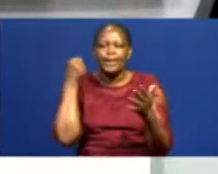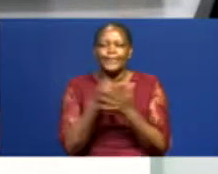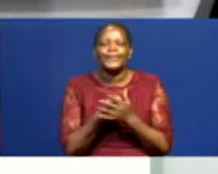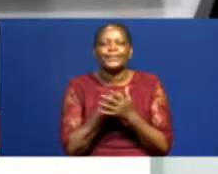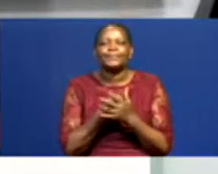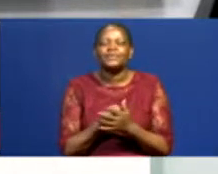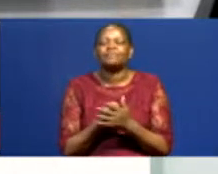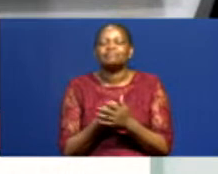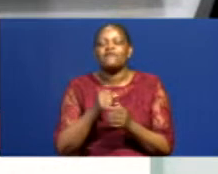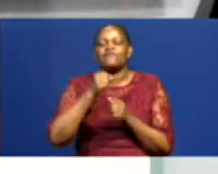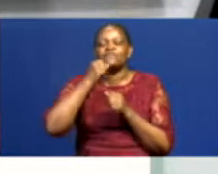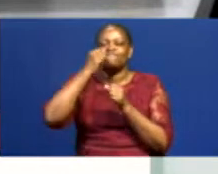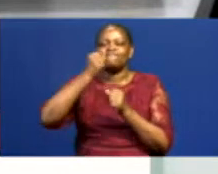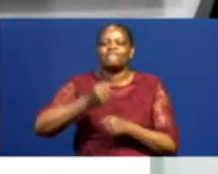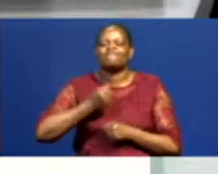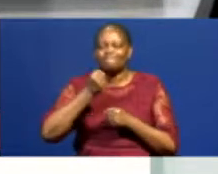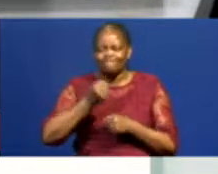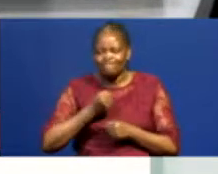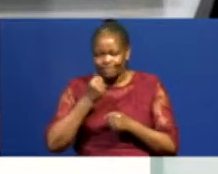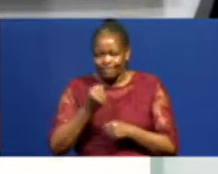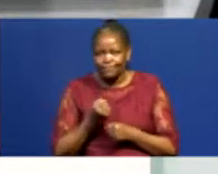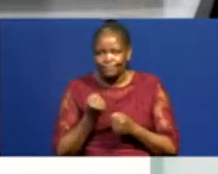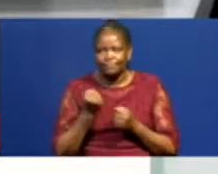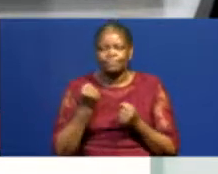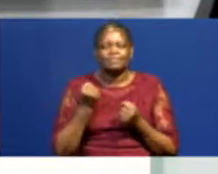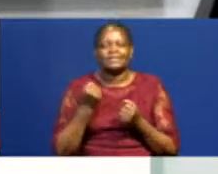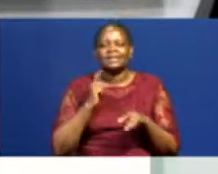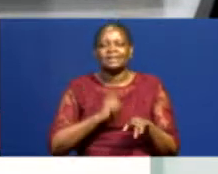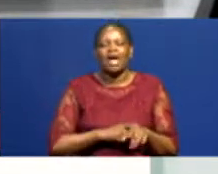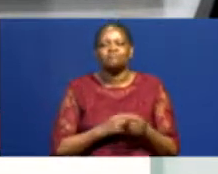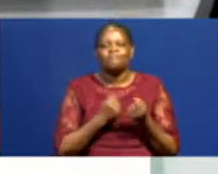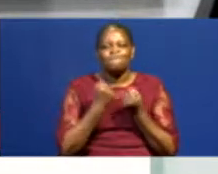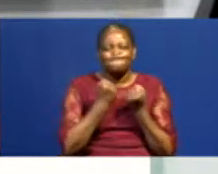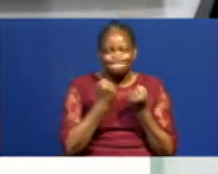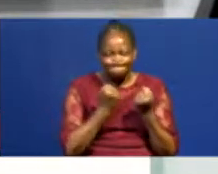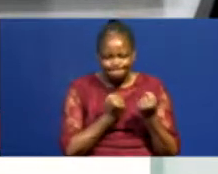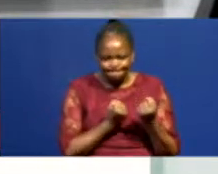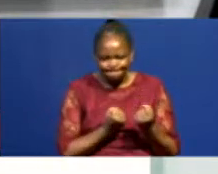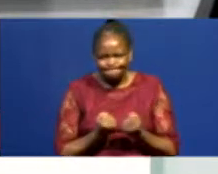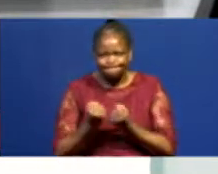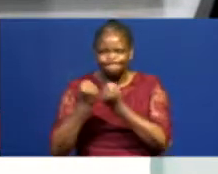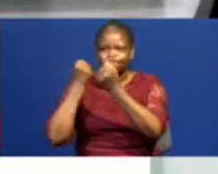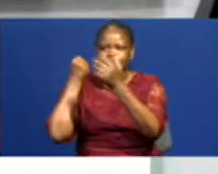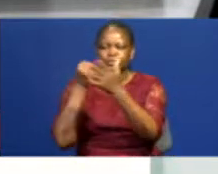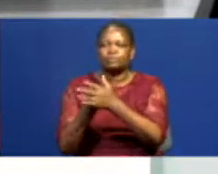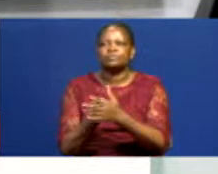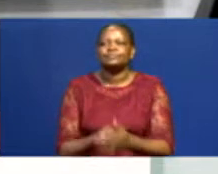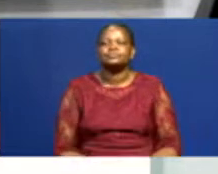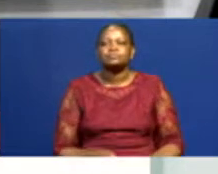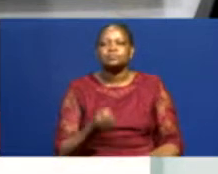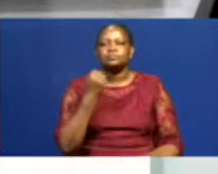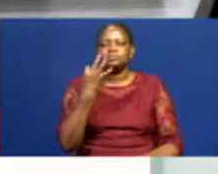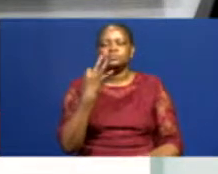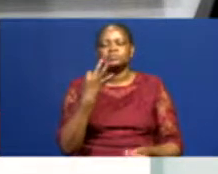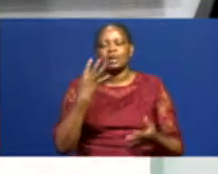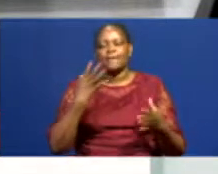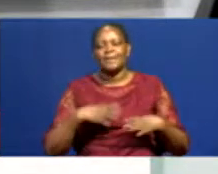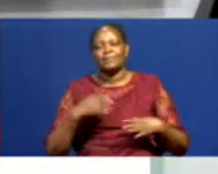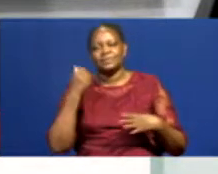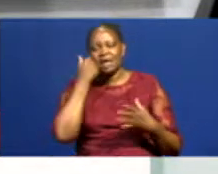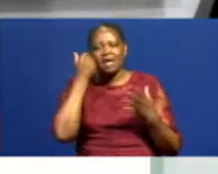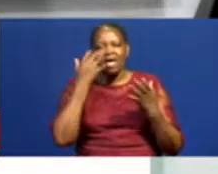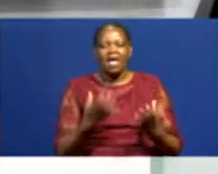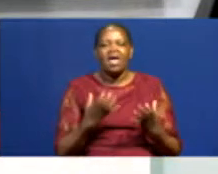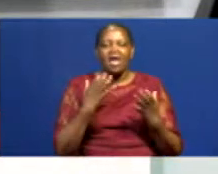a 14-seater public service vehicle after he lost control of the vehicle. Three of the passengers are currently fighting for their lives at the Nakuru